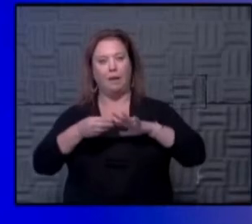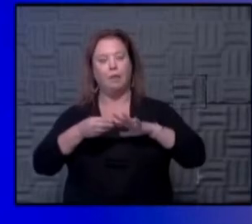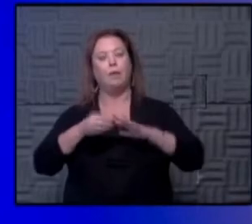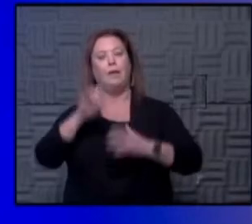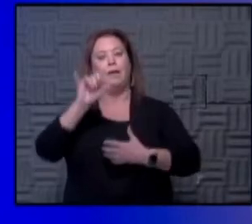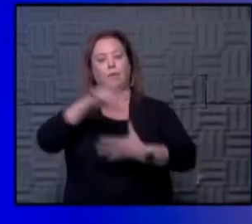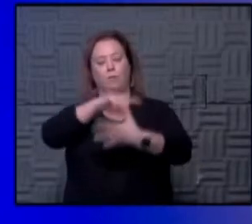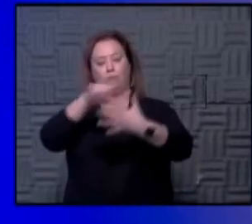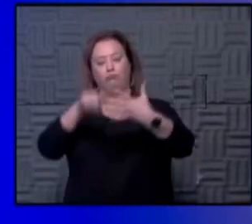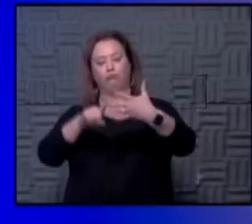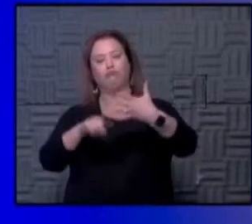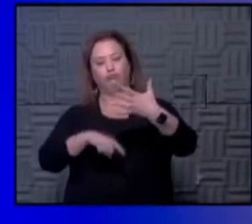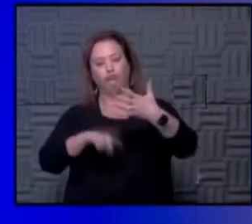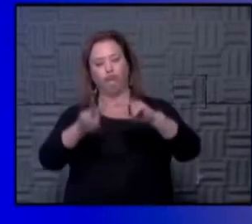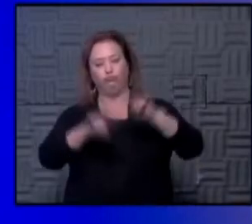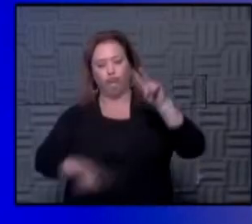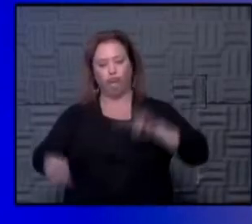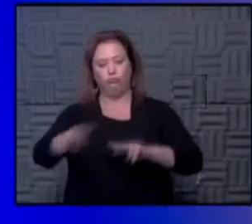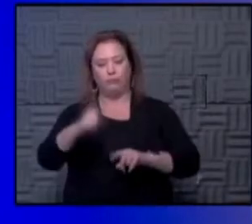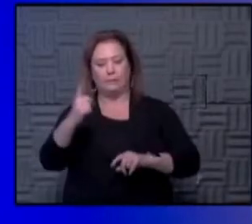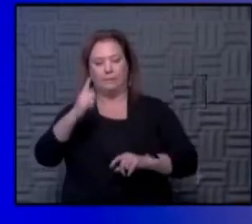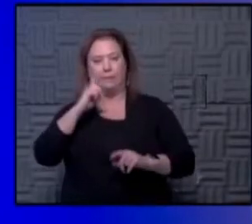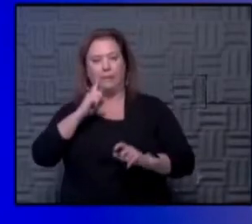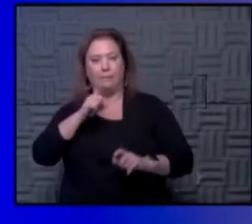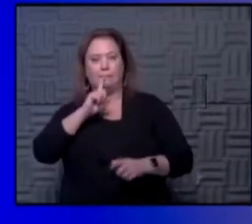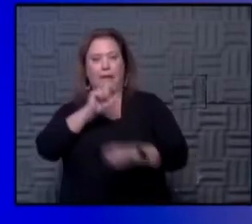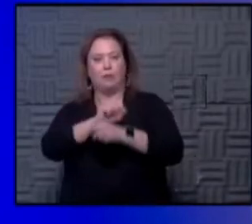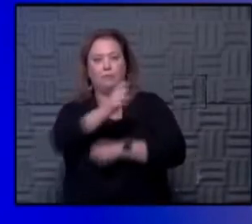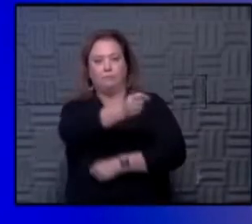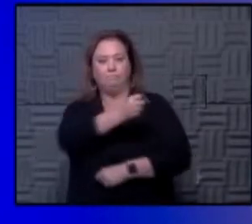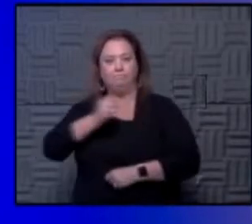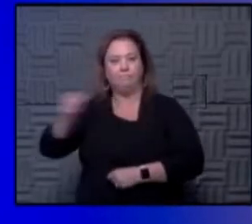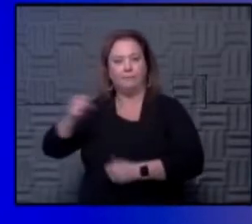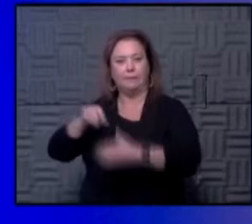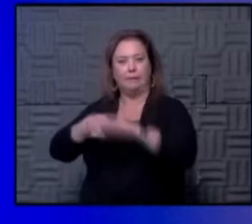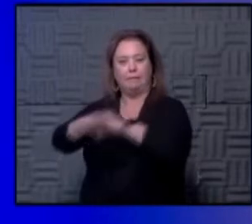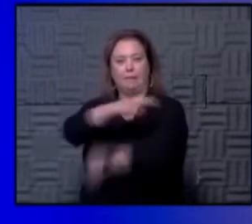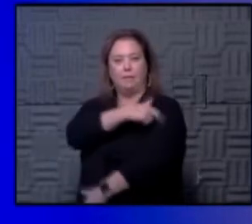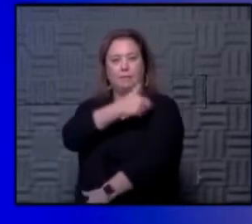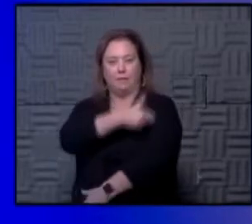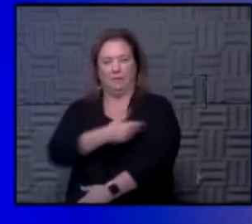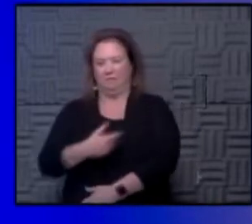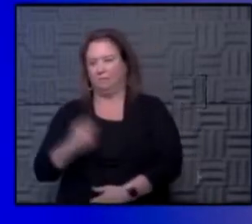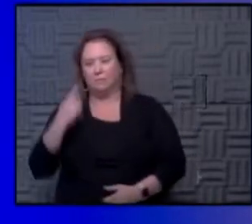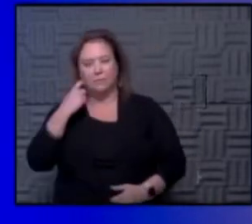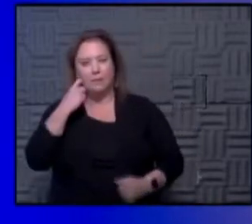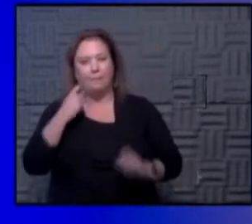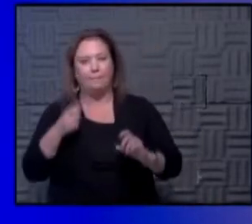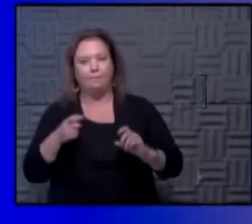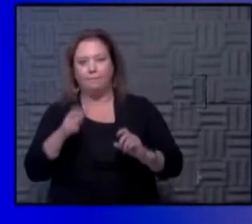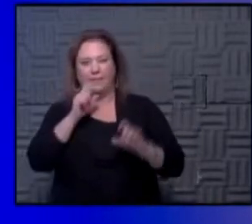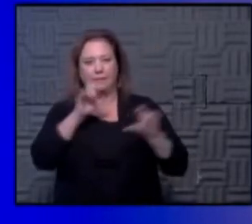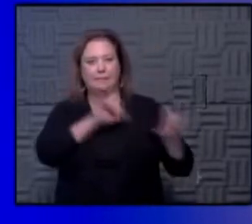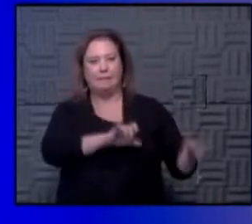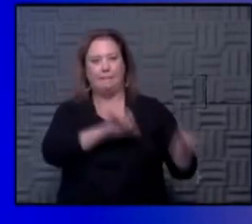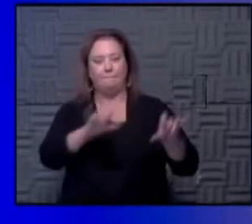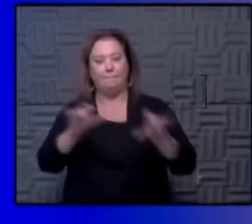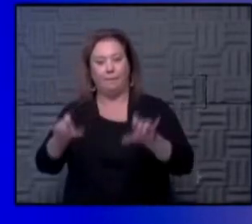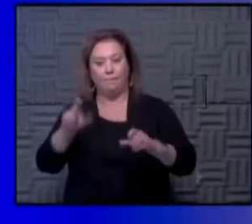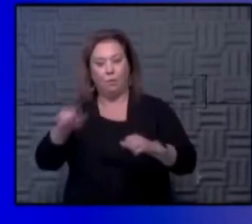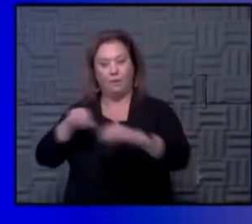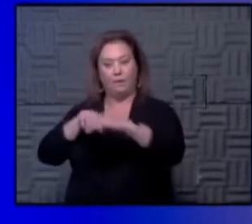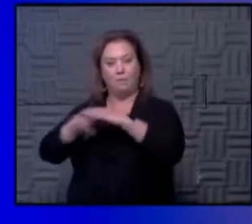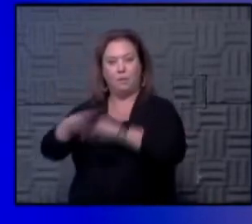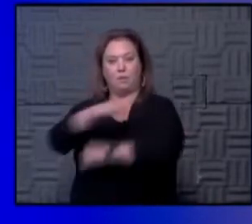are major criteria for looking at somebody if they need hospitalization or not. And just as Dr. Wild had said, that hasn't changed. If you need admission to